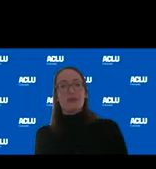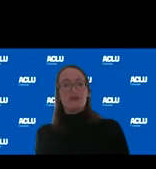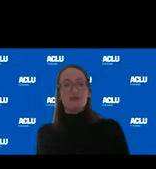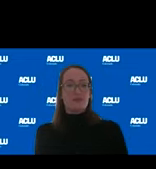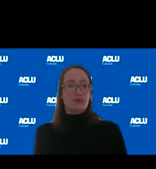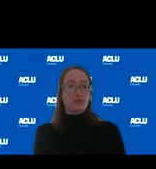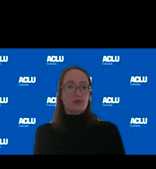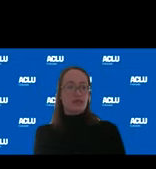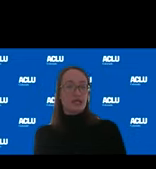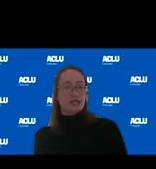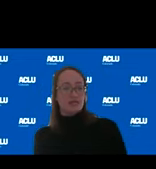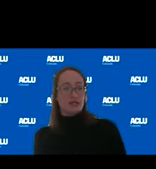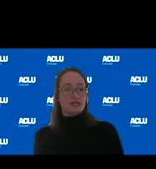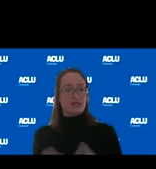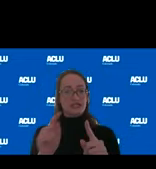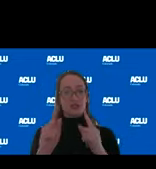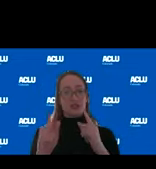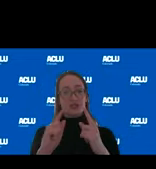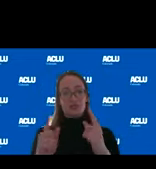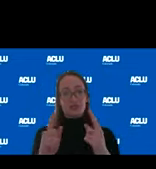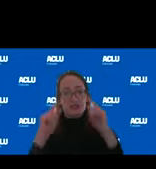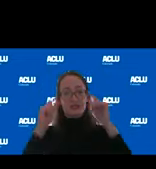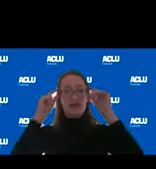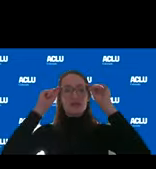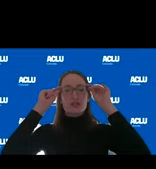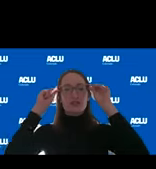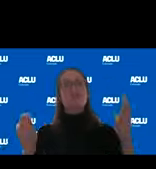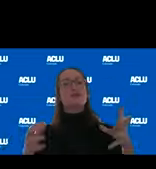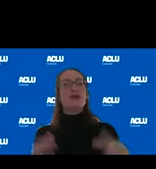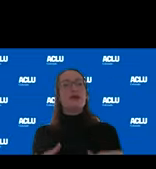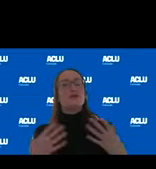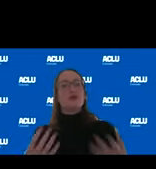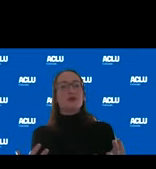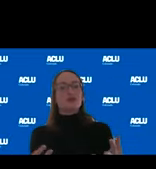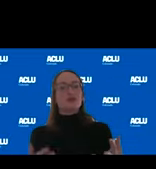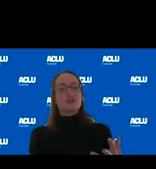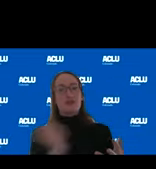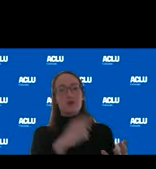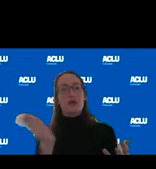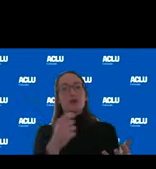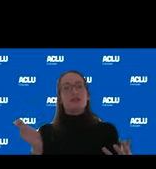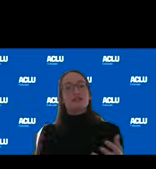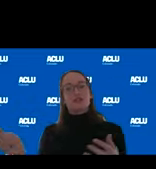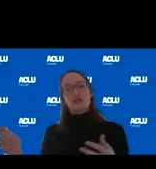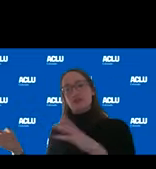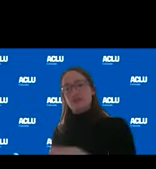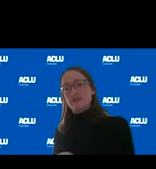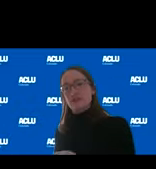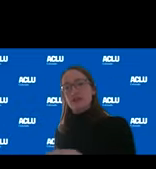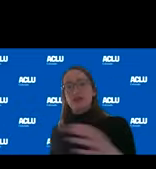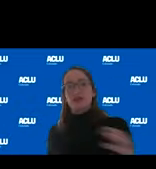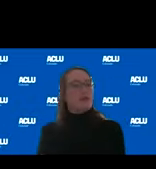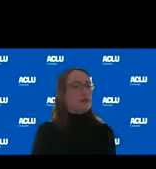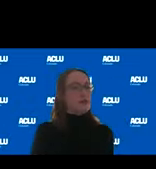absentee ballots were being rejected because of signature discrepancies. So that means that your voter registration form, the signature looks